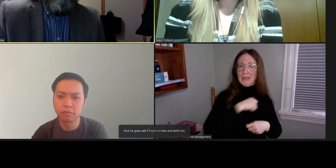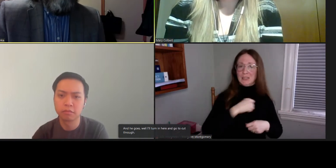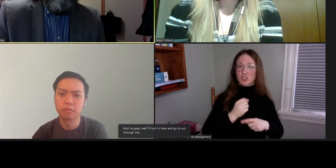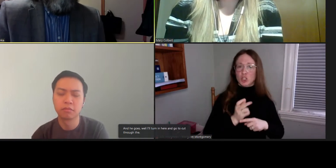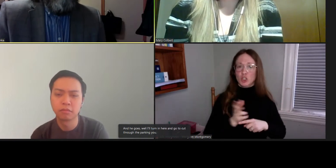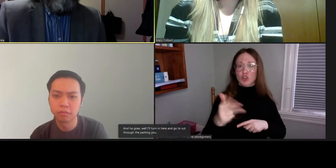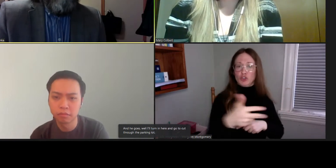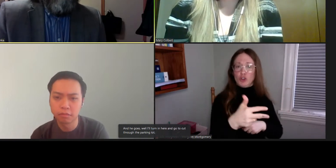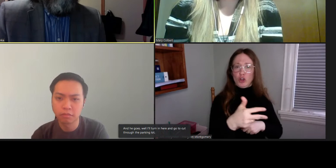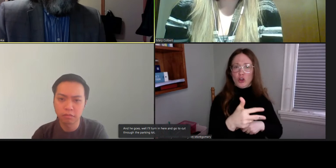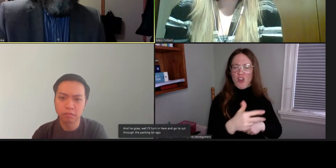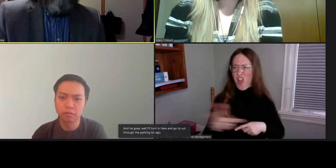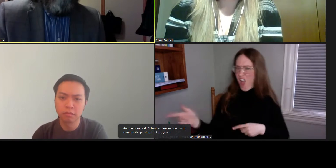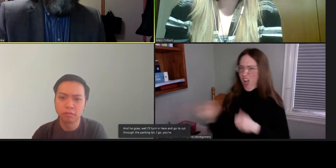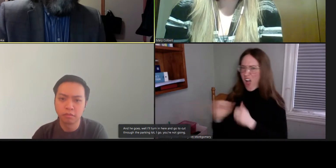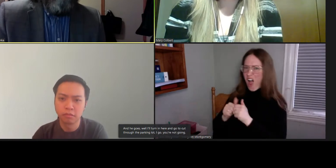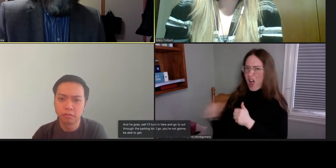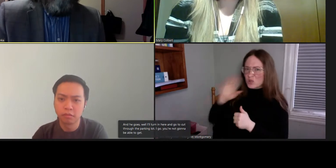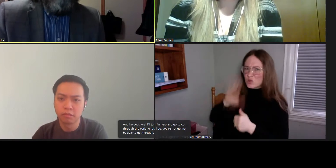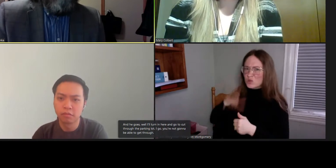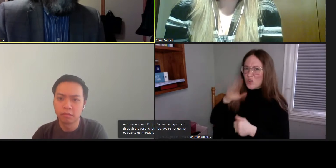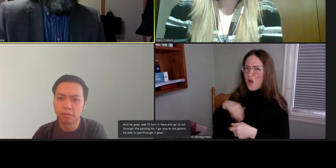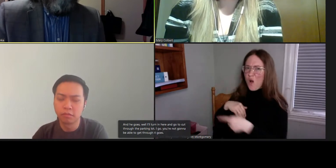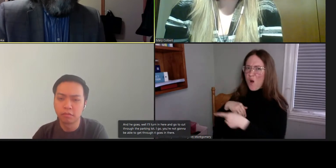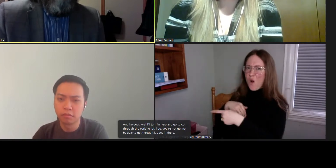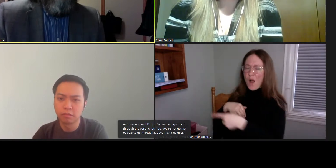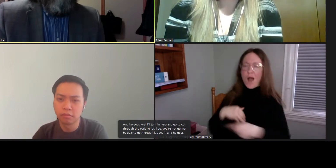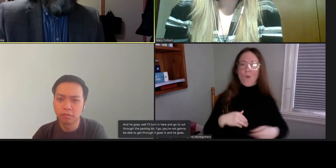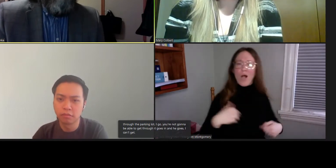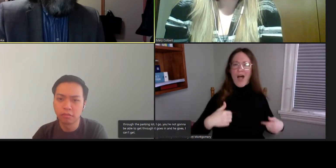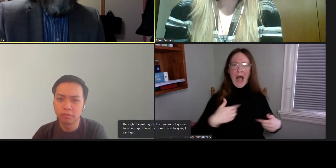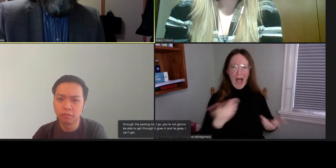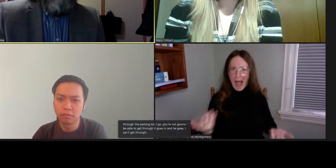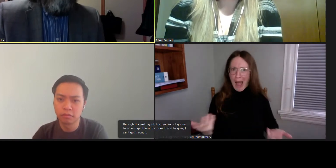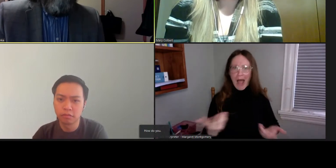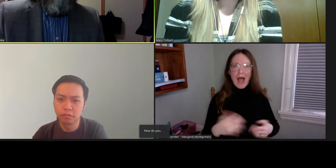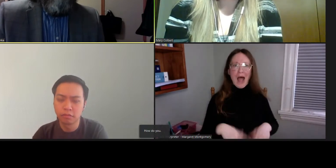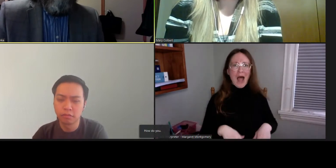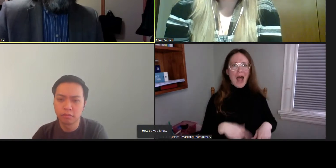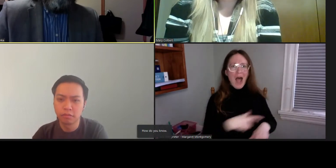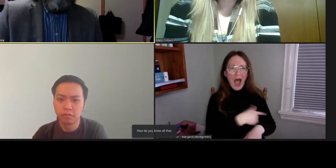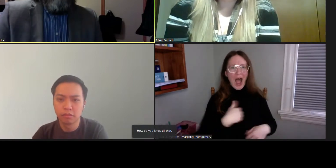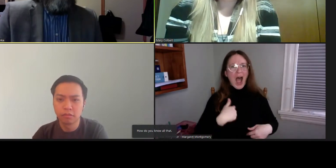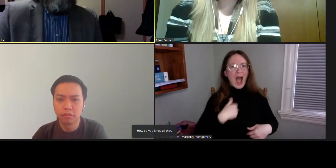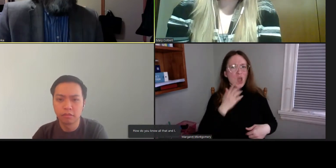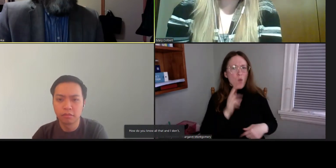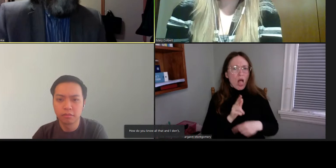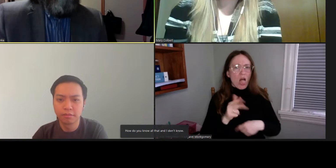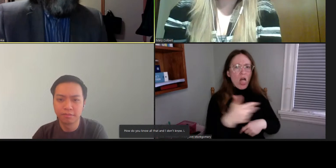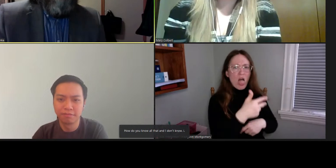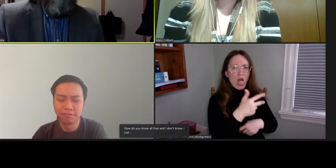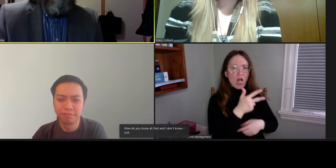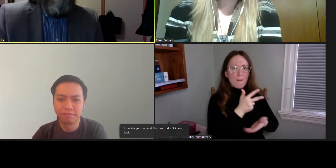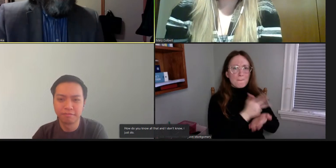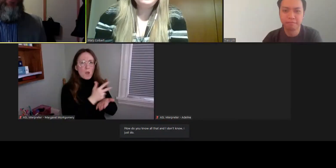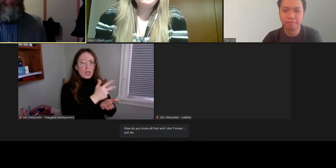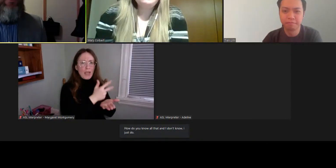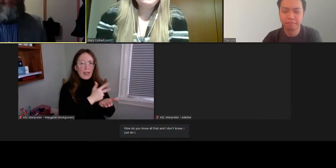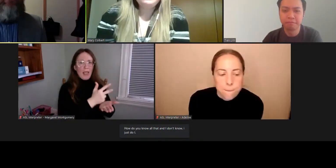through the parking lot. I go, you're not gonna be able to get through. He goes in there and he goes, I can't get through. How do you know all that? And I don't know, I just